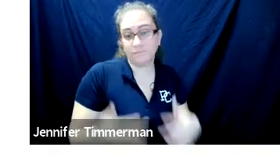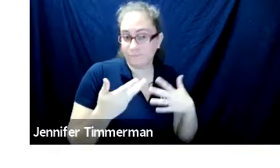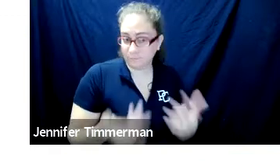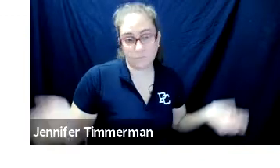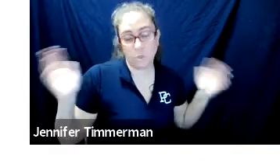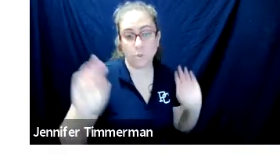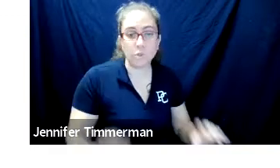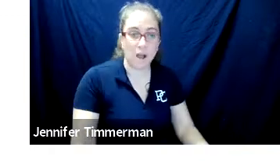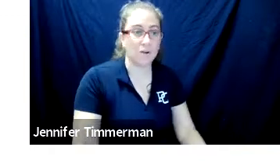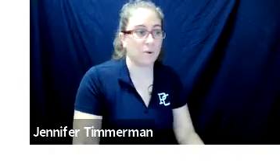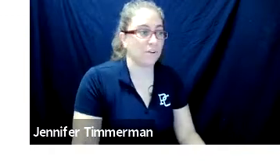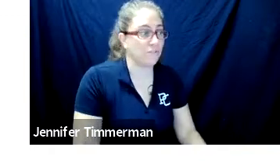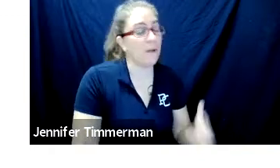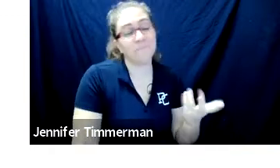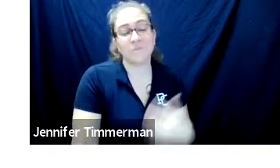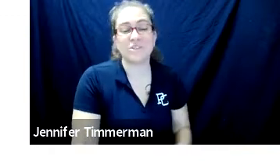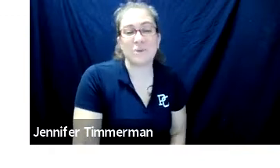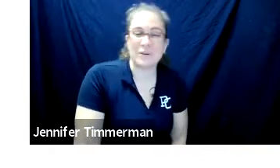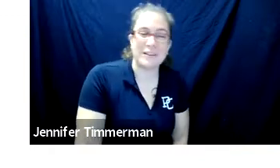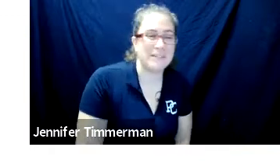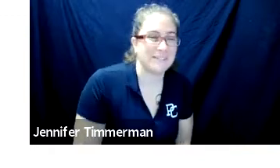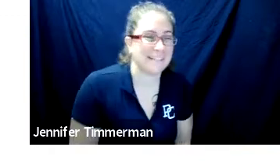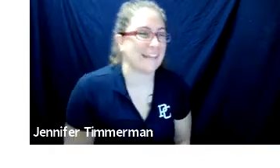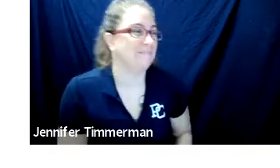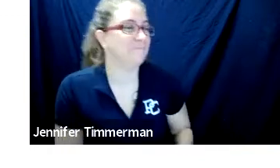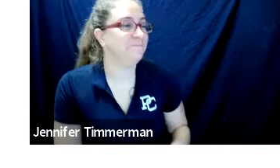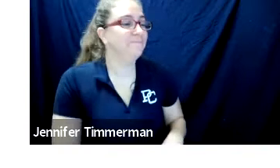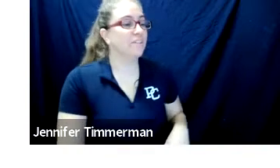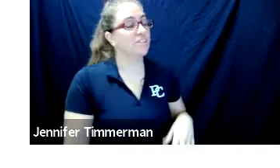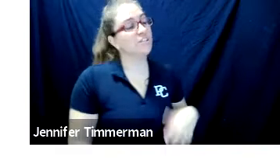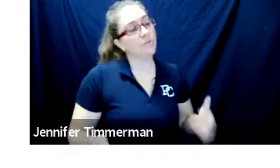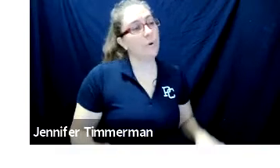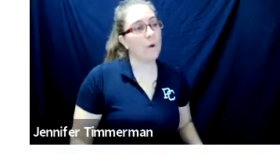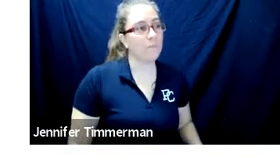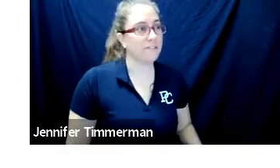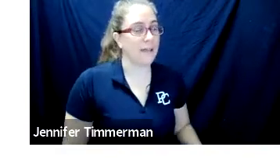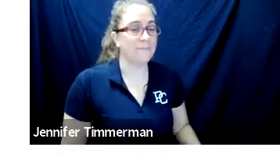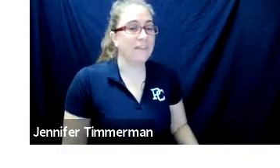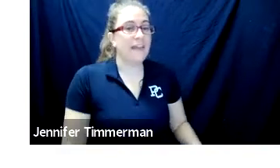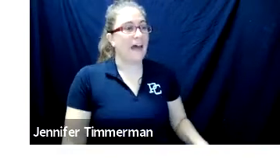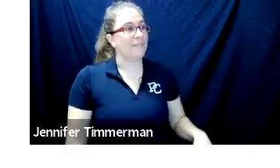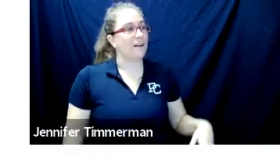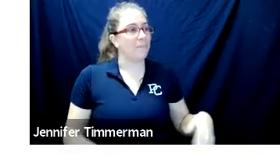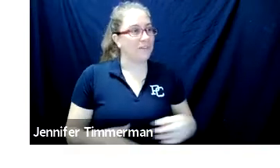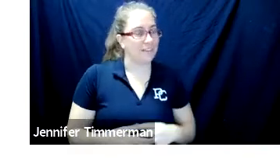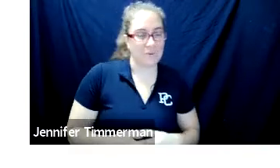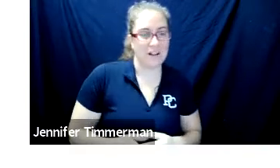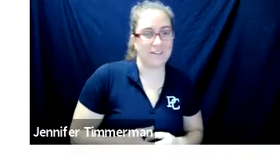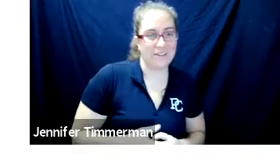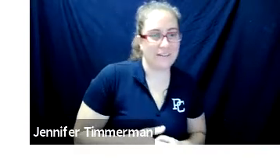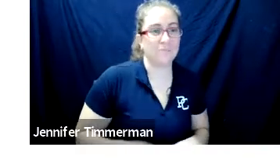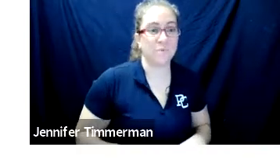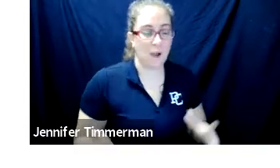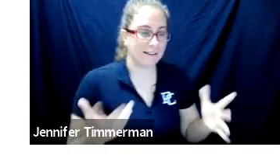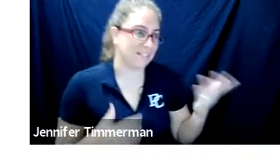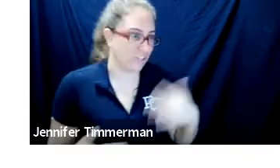about who you are and where you're from, which is what we're going to be doing today. So let's go through it one more time, and then I'll help you guys work on